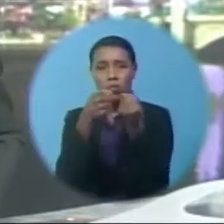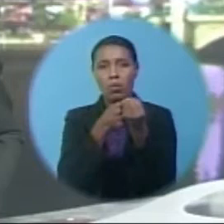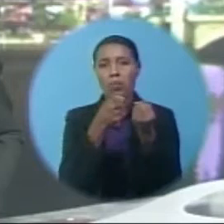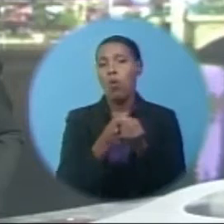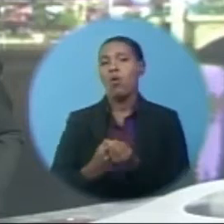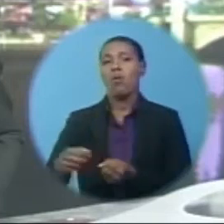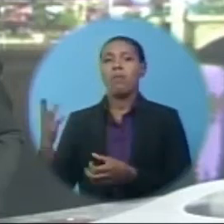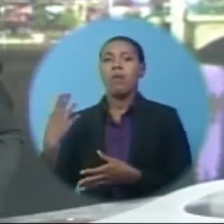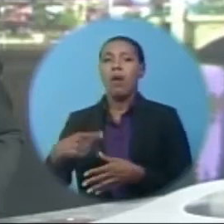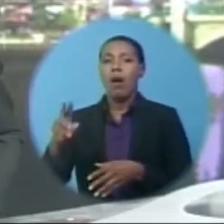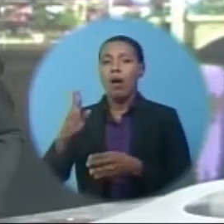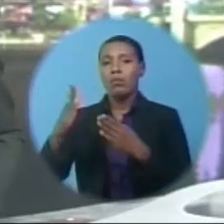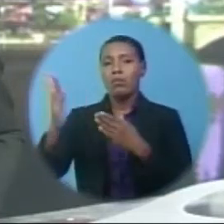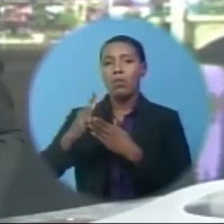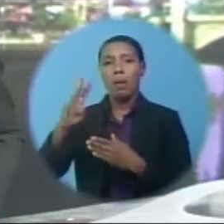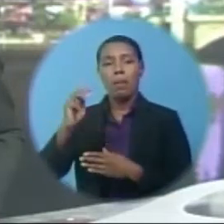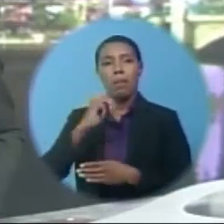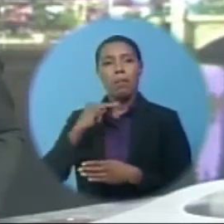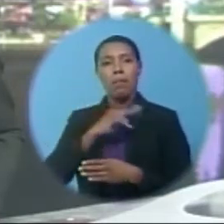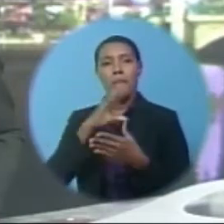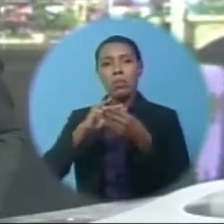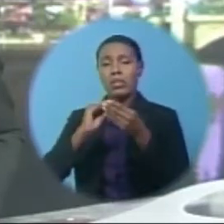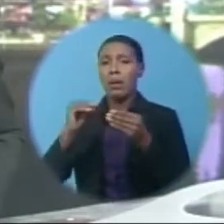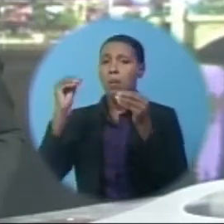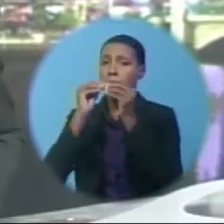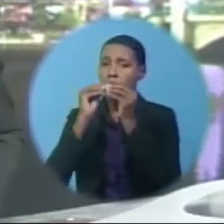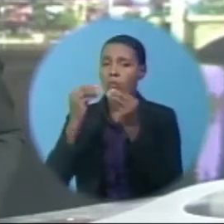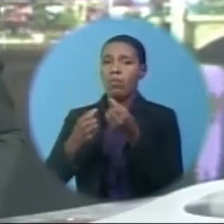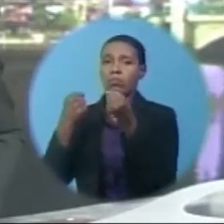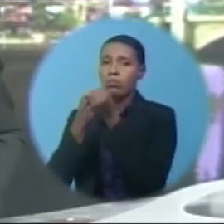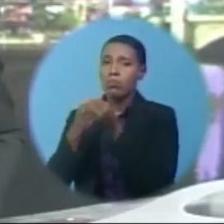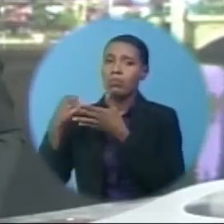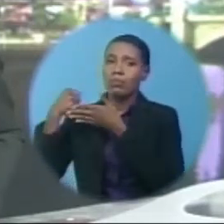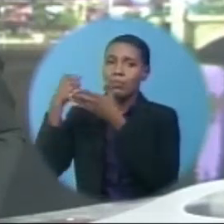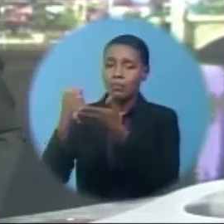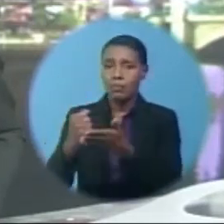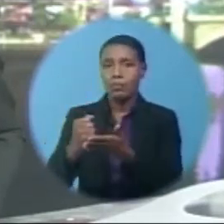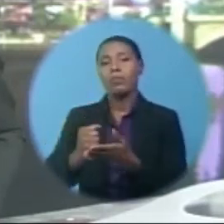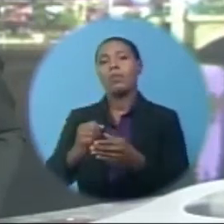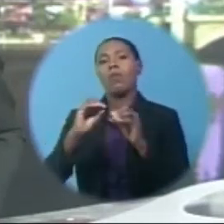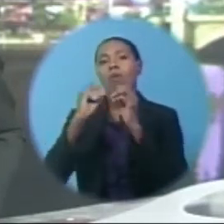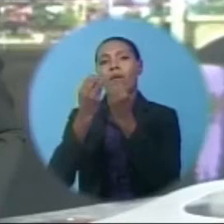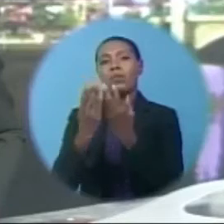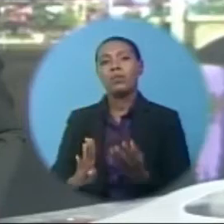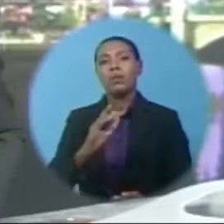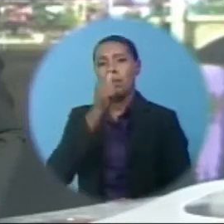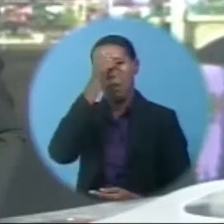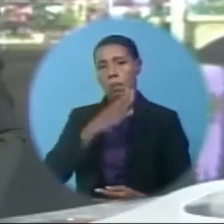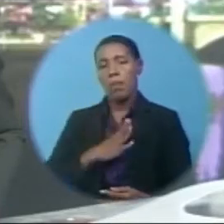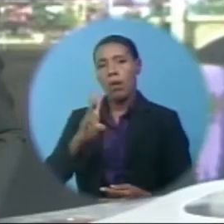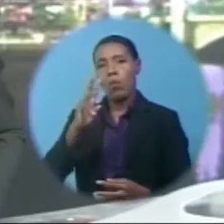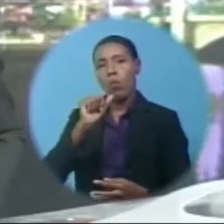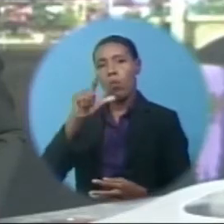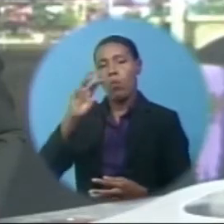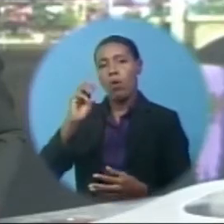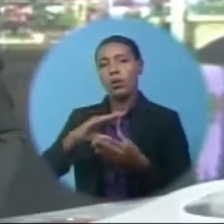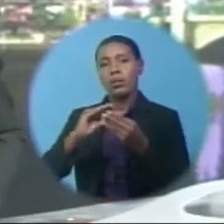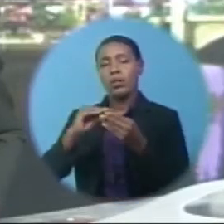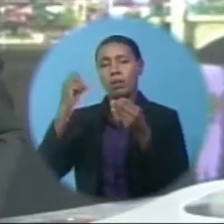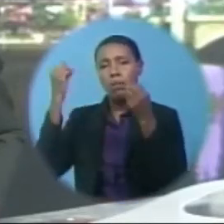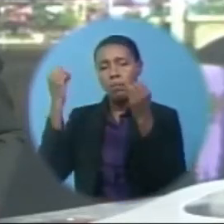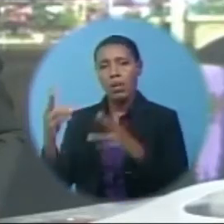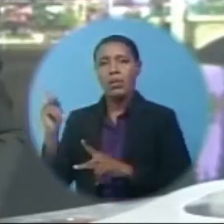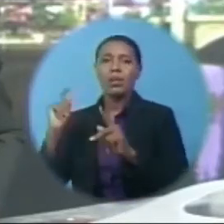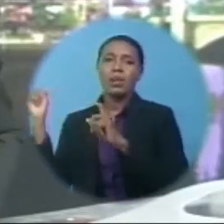Army says more can help. Public Relations Officer Major Denzel Walcott says many prefer to give to what he is described as the